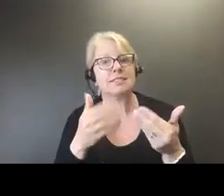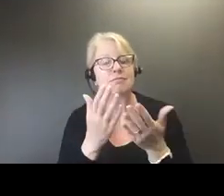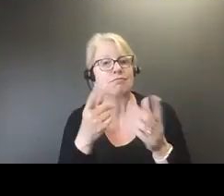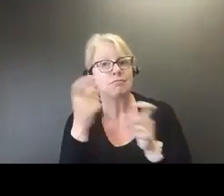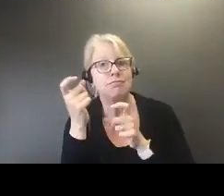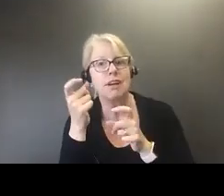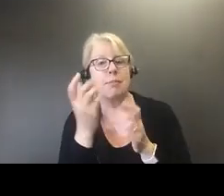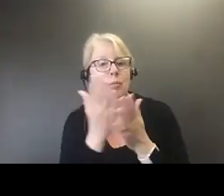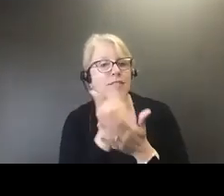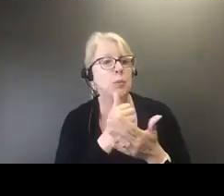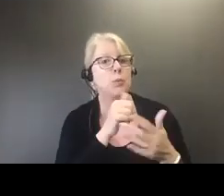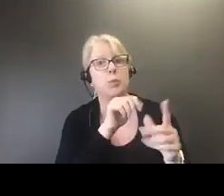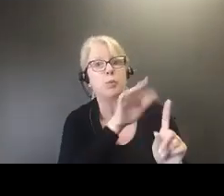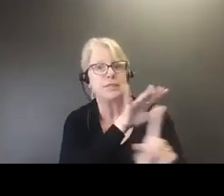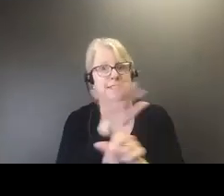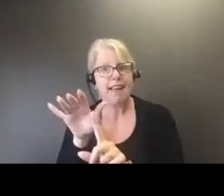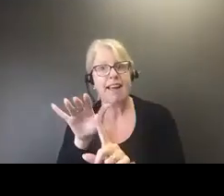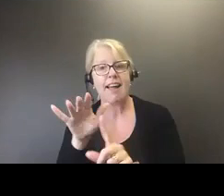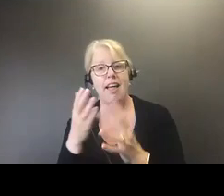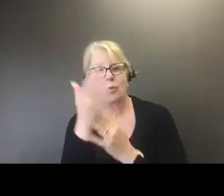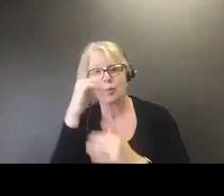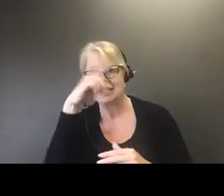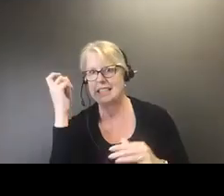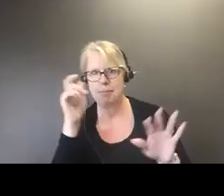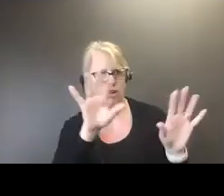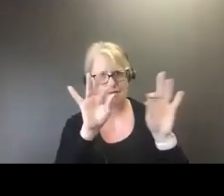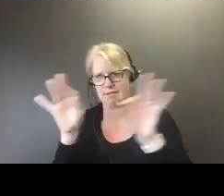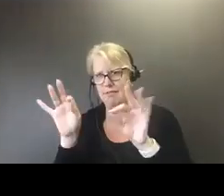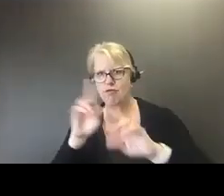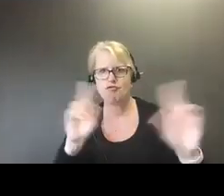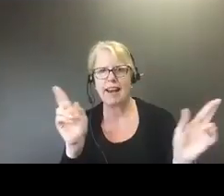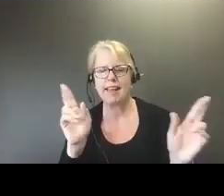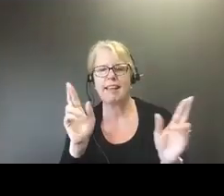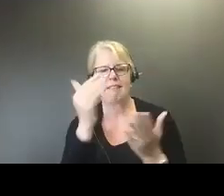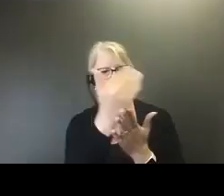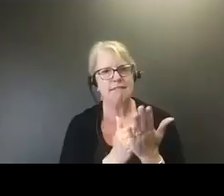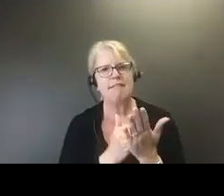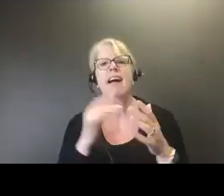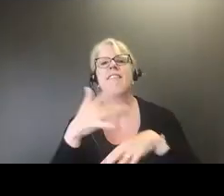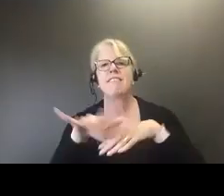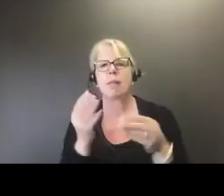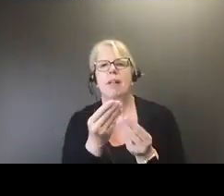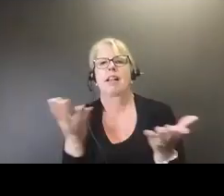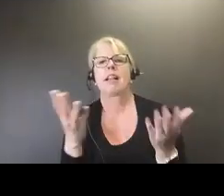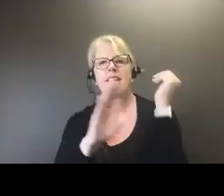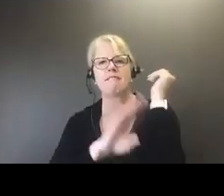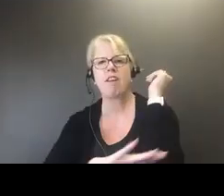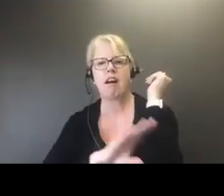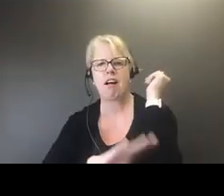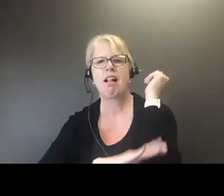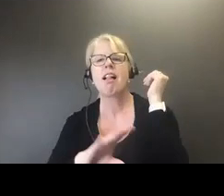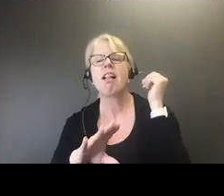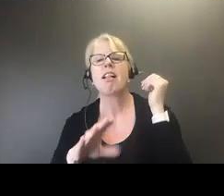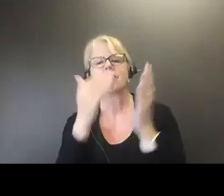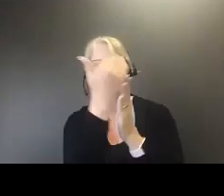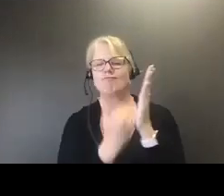environmental scan through the summer to have available by the early fall a promising practice guide that we